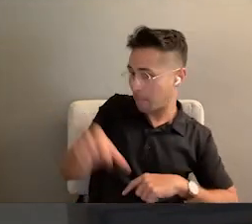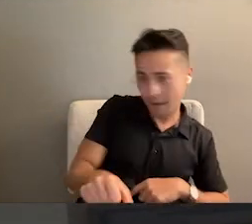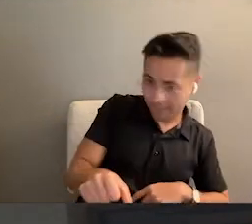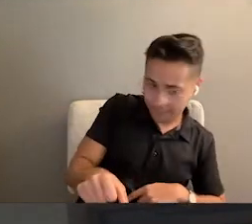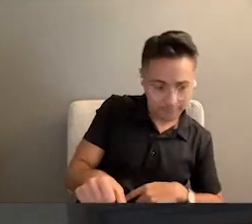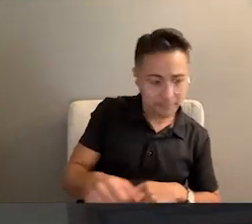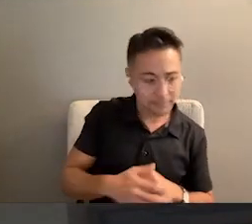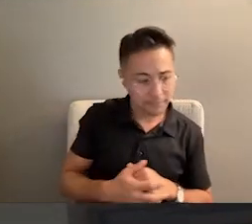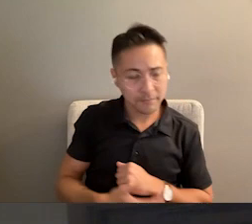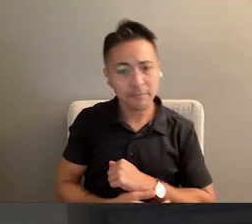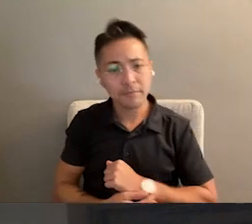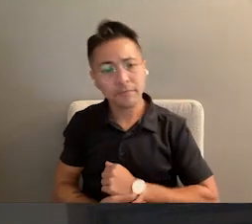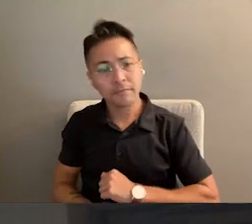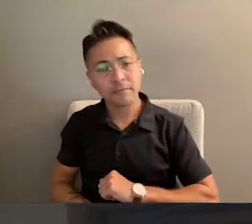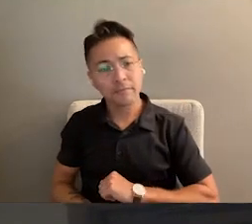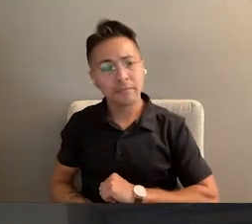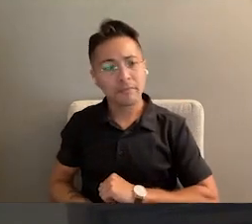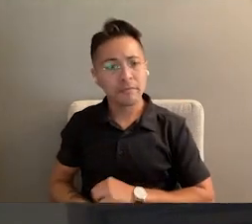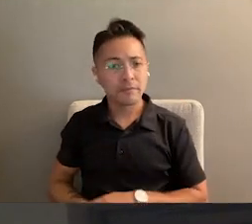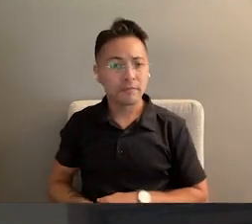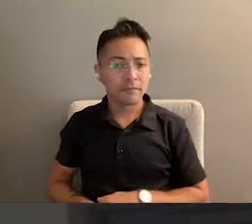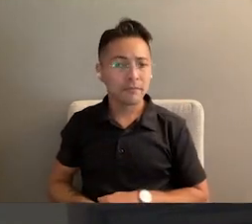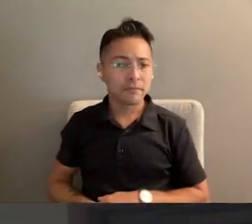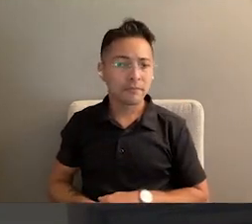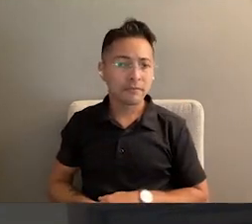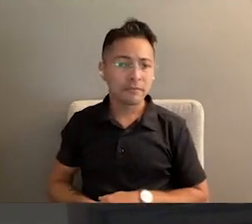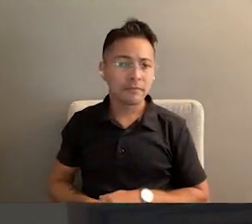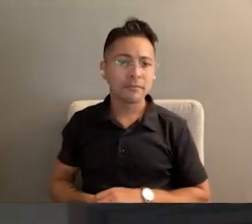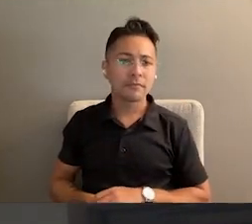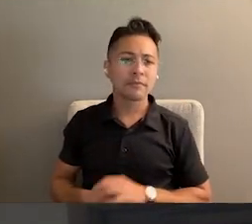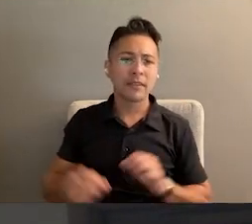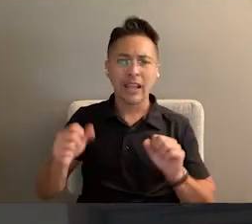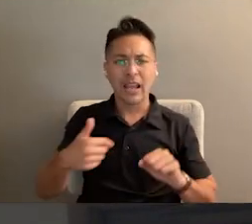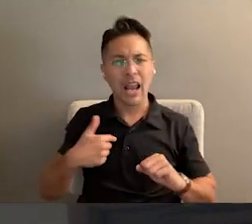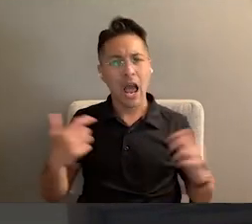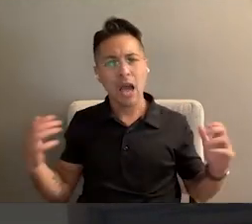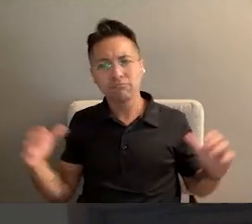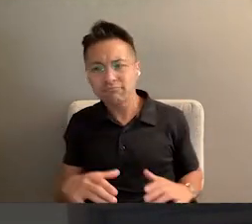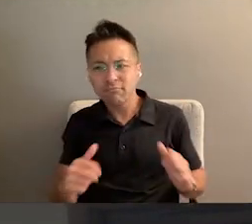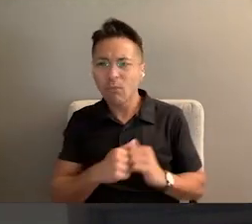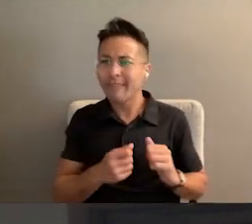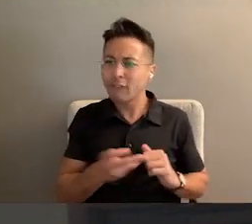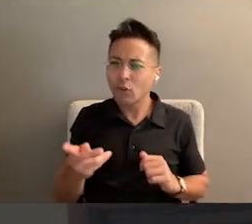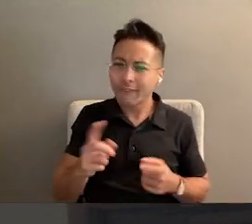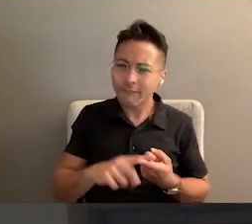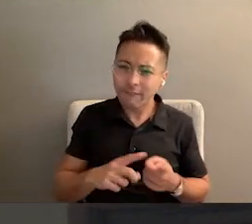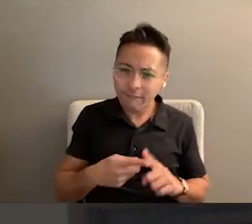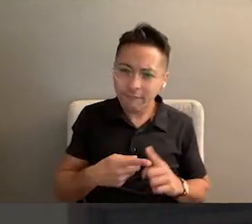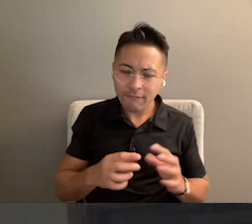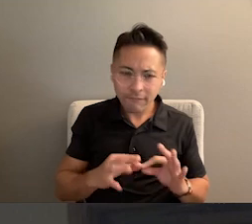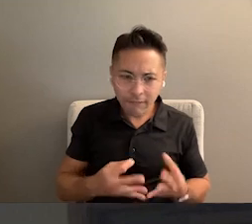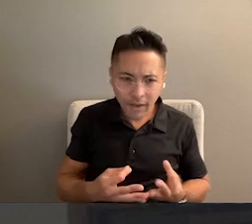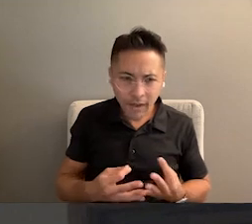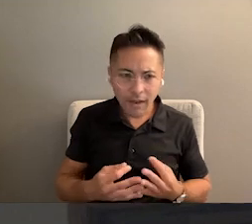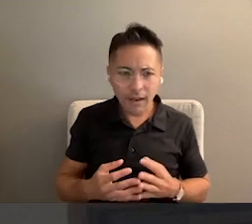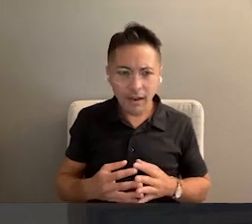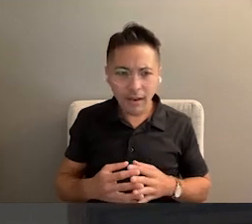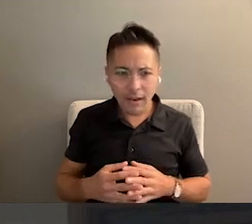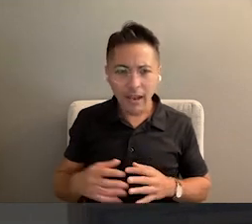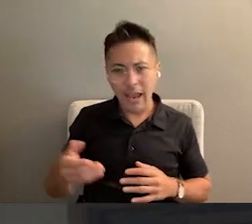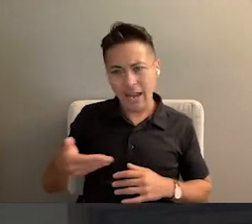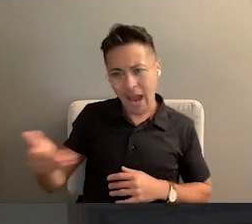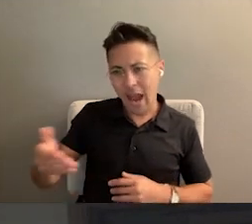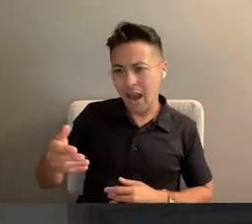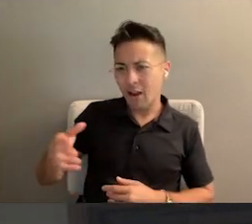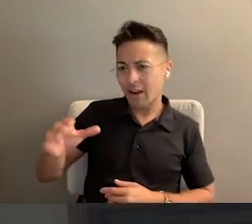them on the program, and that person cannot be paid. Yes, ma'am, you had another question. So can I get together, because that's what I was thinking, can I get together with a couple of